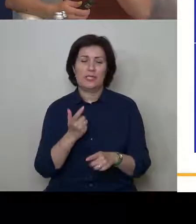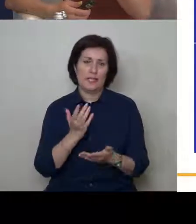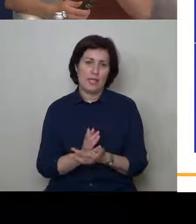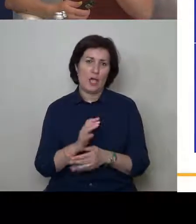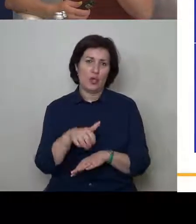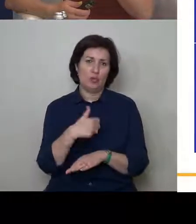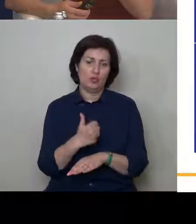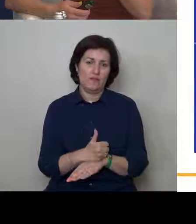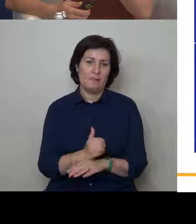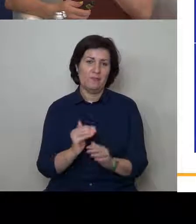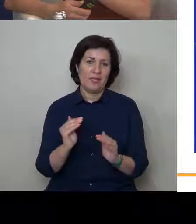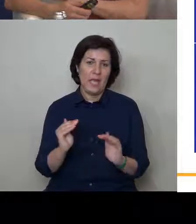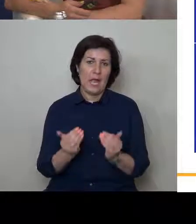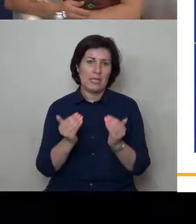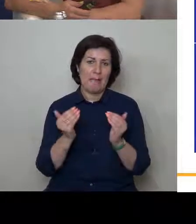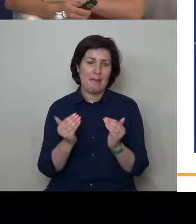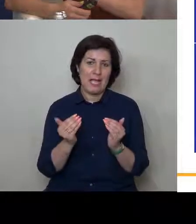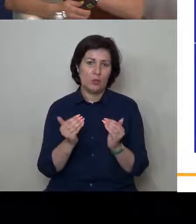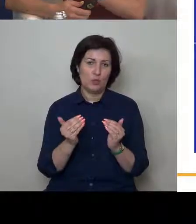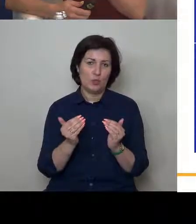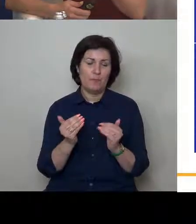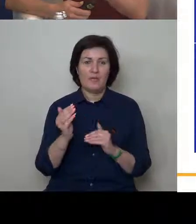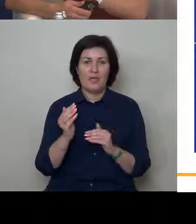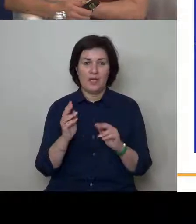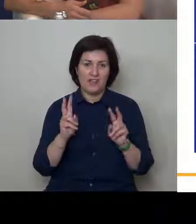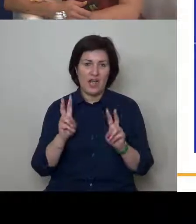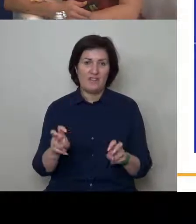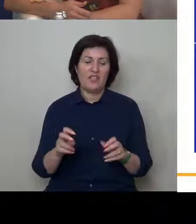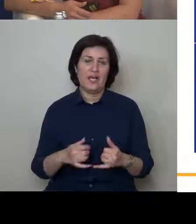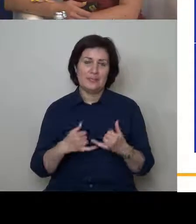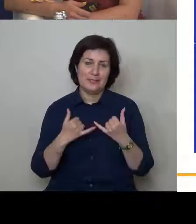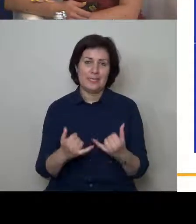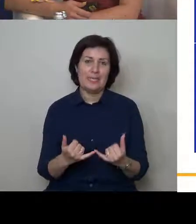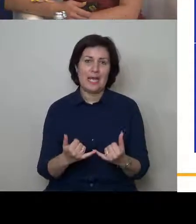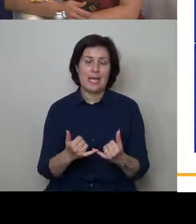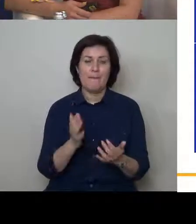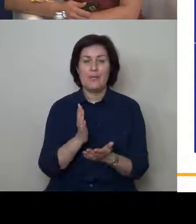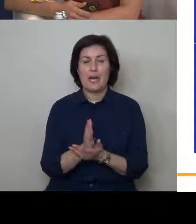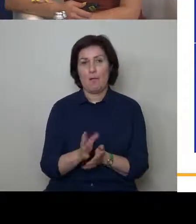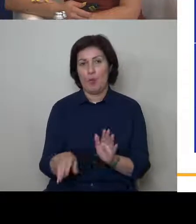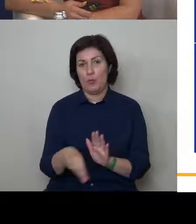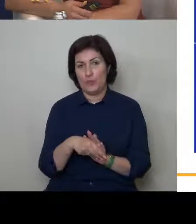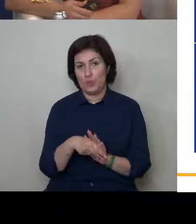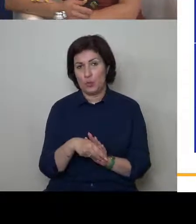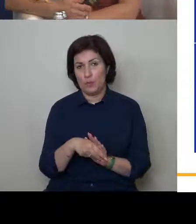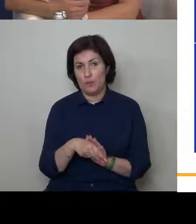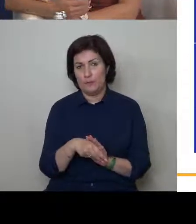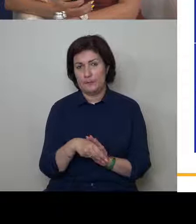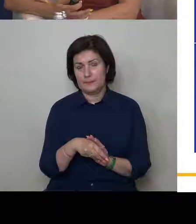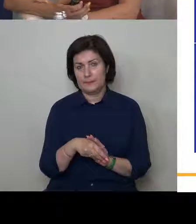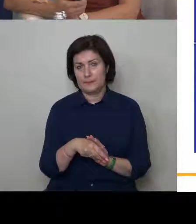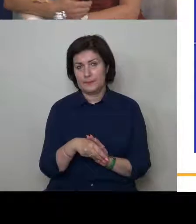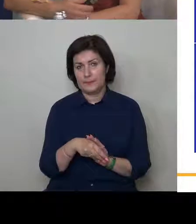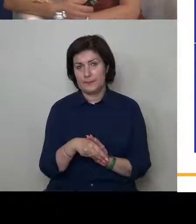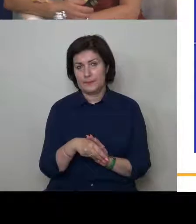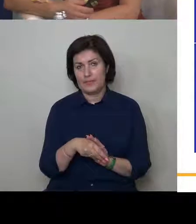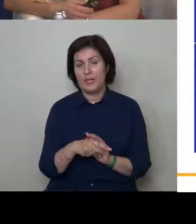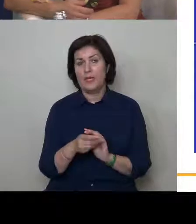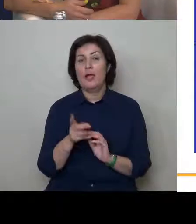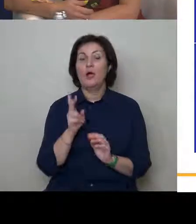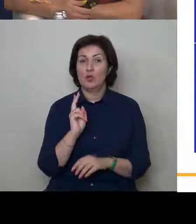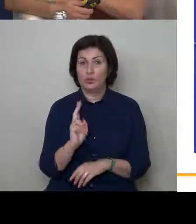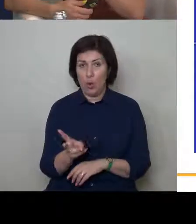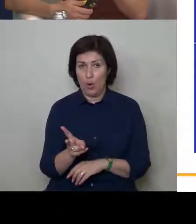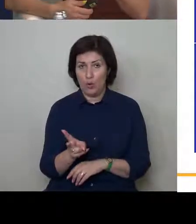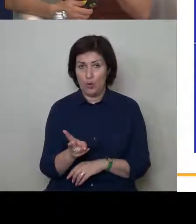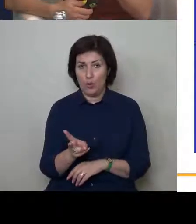it. And this agreement, this consent, is the key element to qualify it as direct bribery.